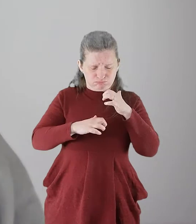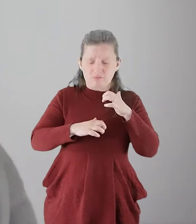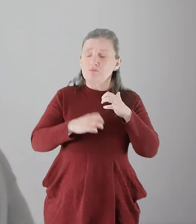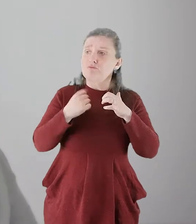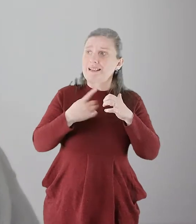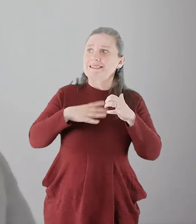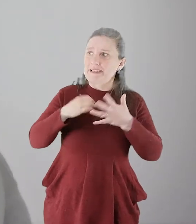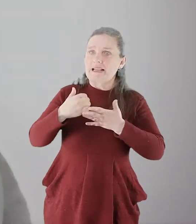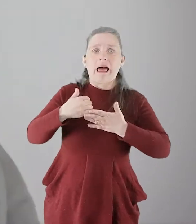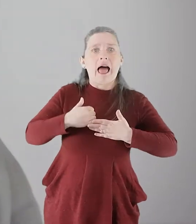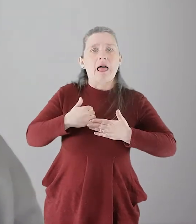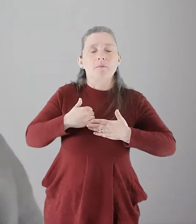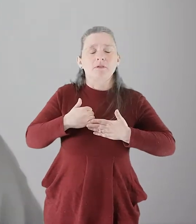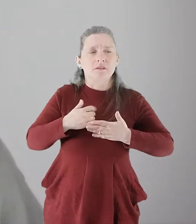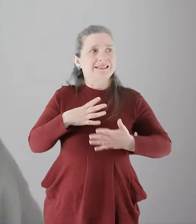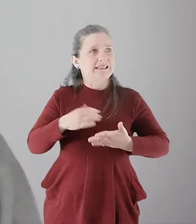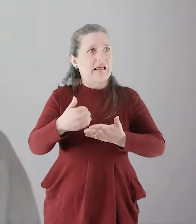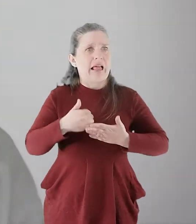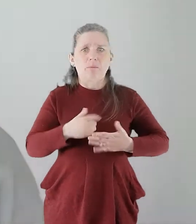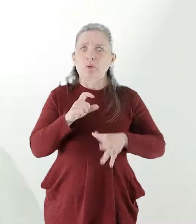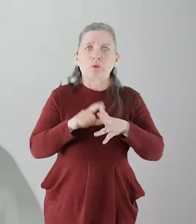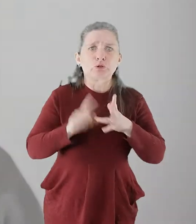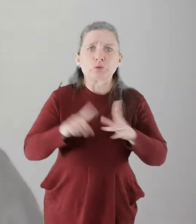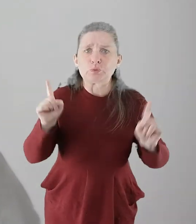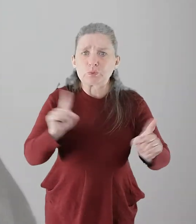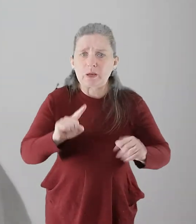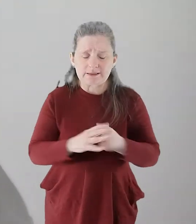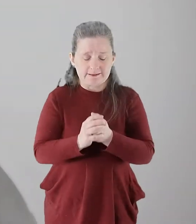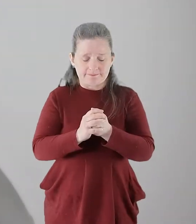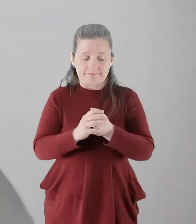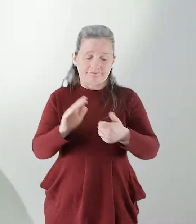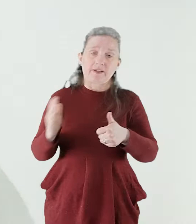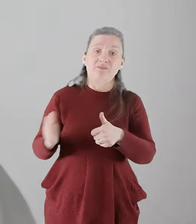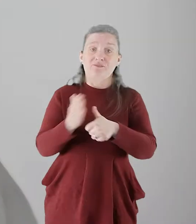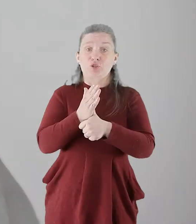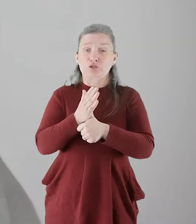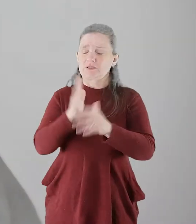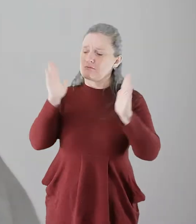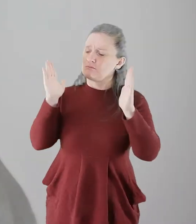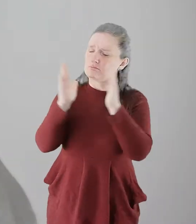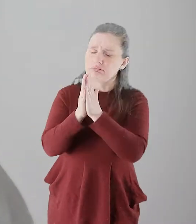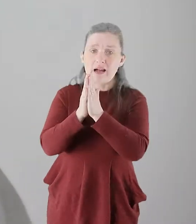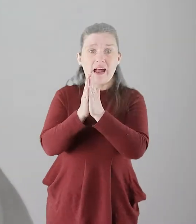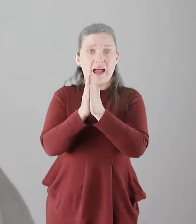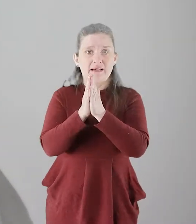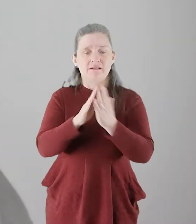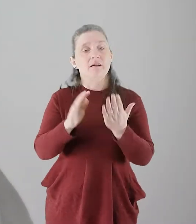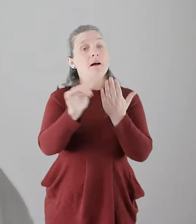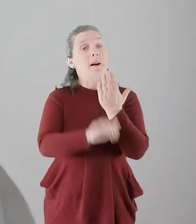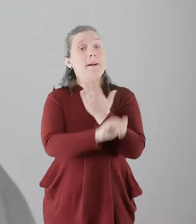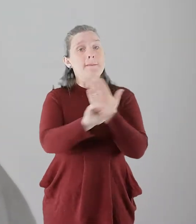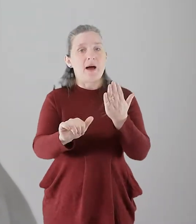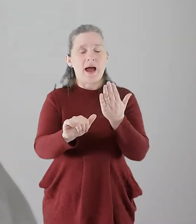you realize that you need help, where do you go from there? Well, the first thing that was really important for me was praying. I came